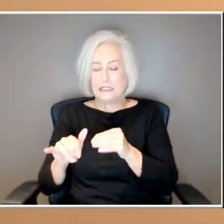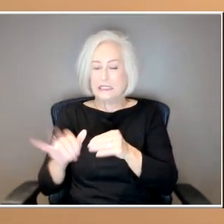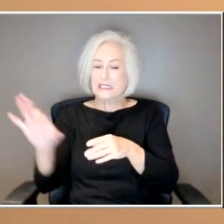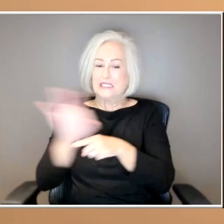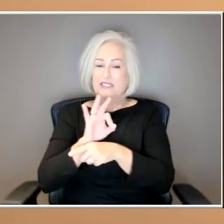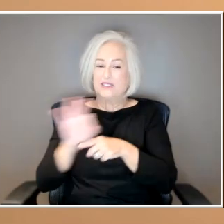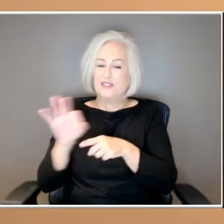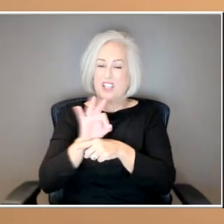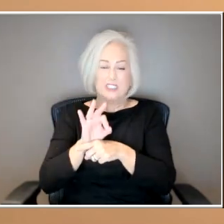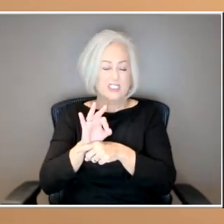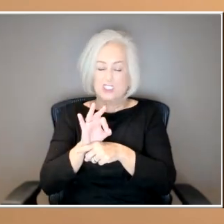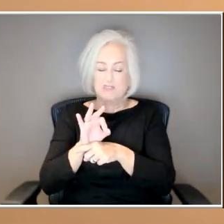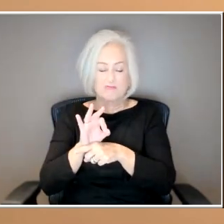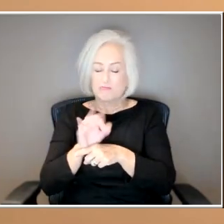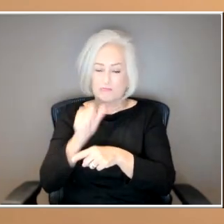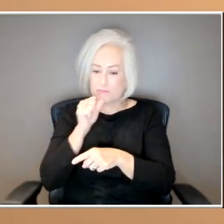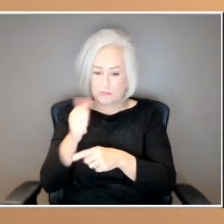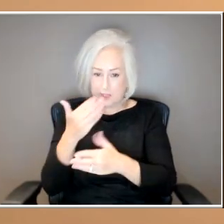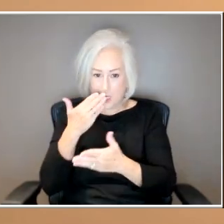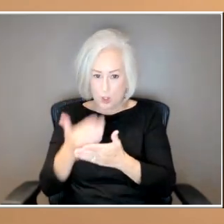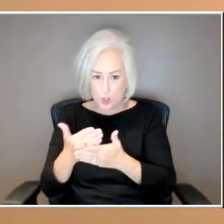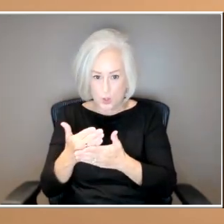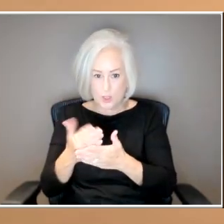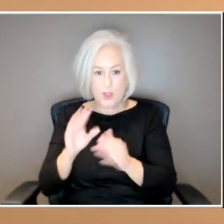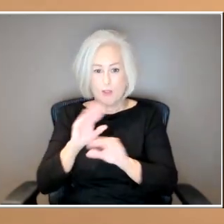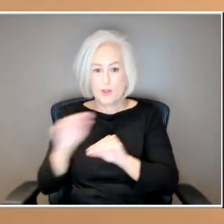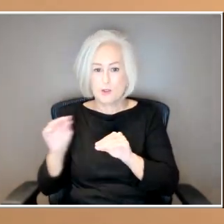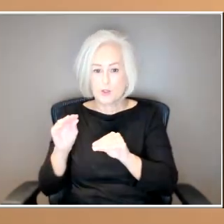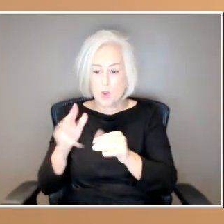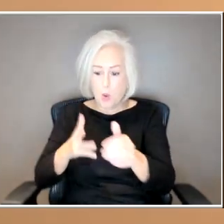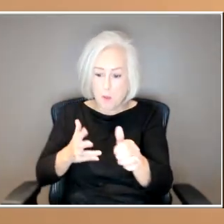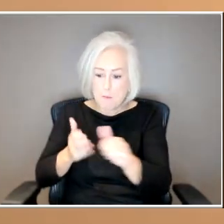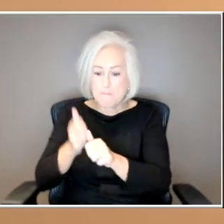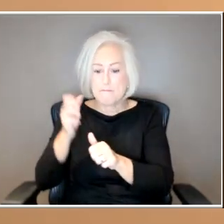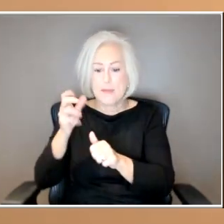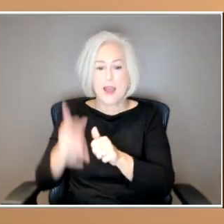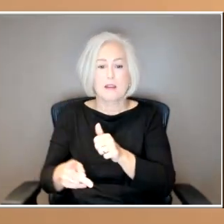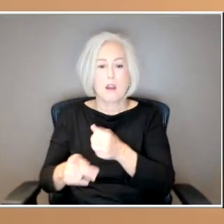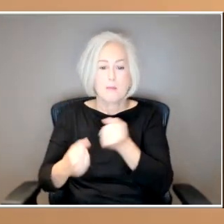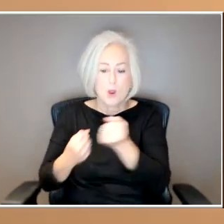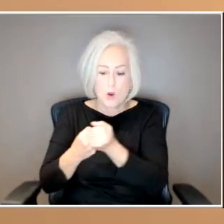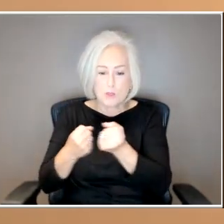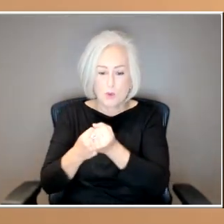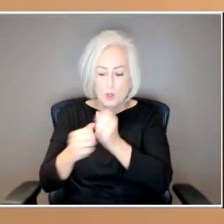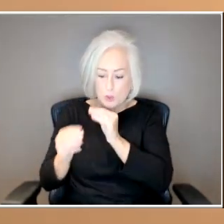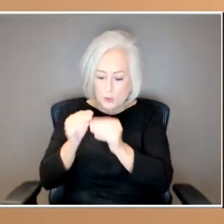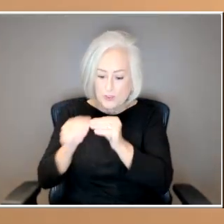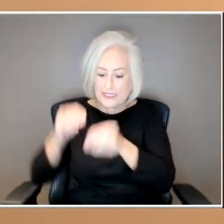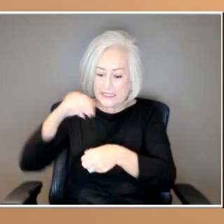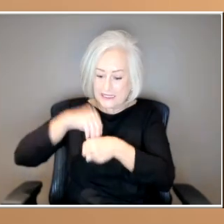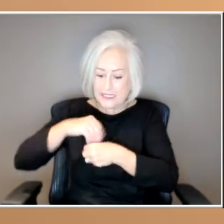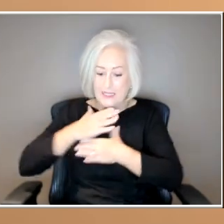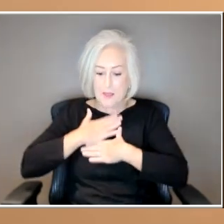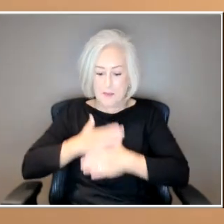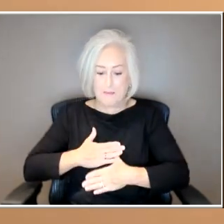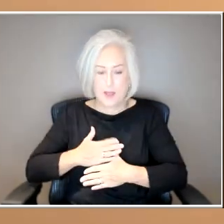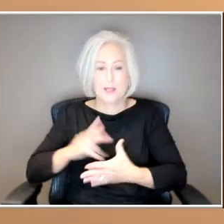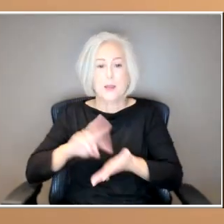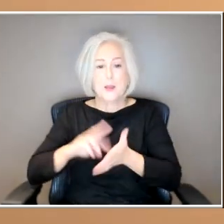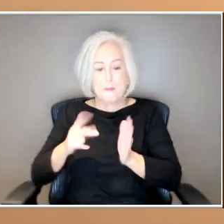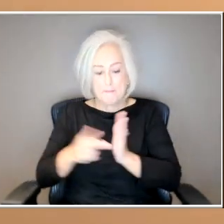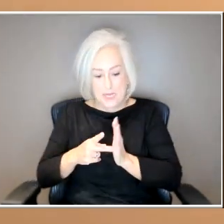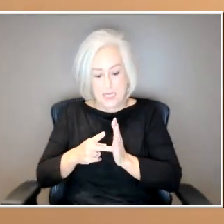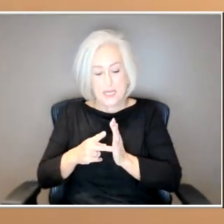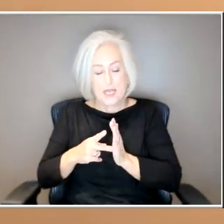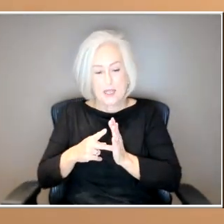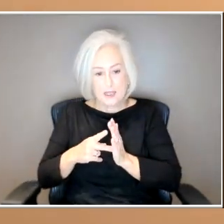as everyone else, but we don't have that backup or that support system to try to get those corrected within our bodies. So that predisposes us to